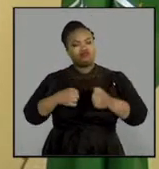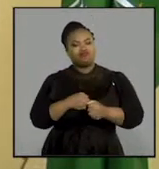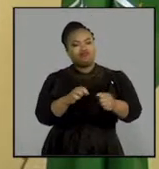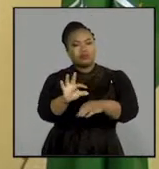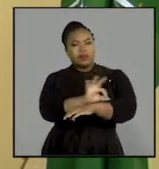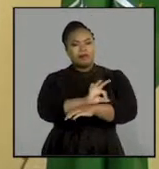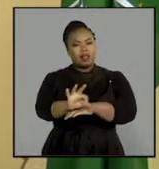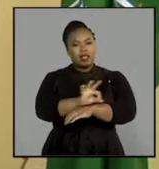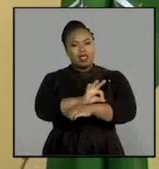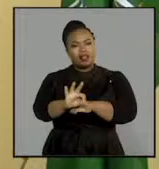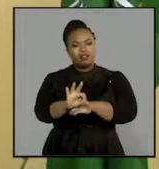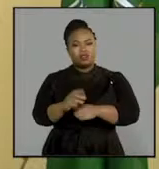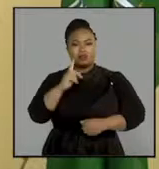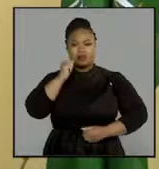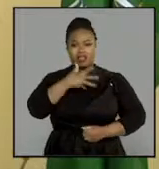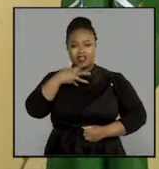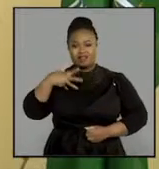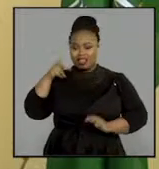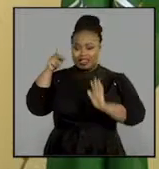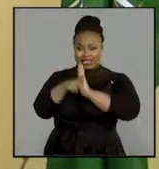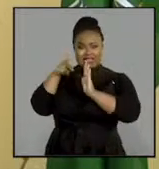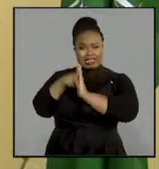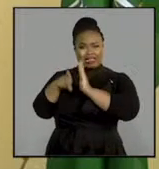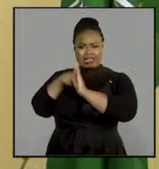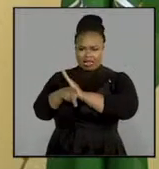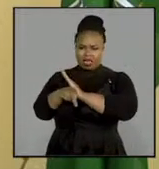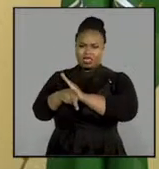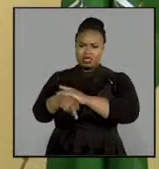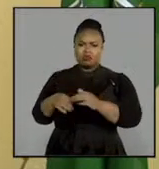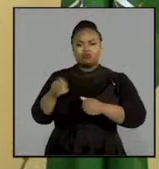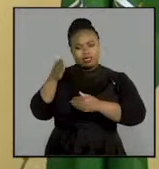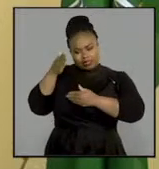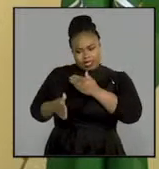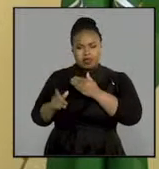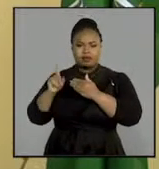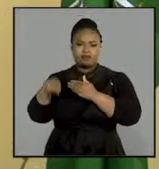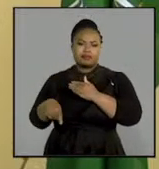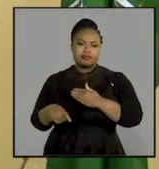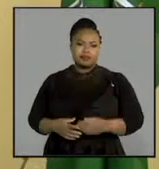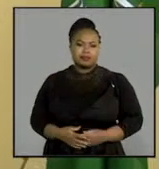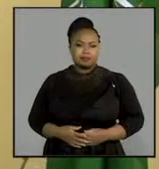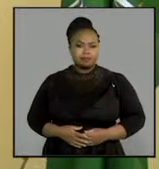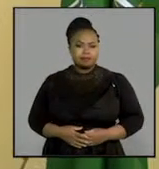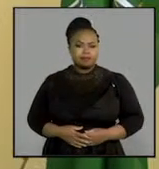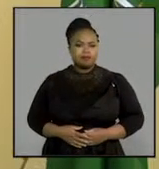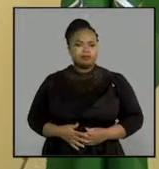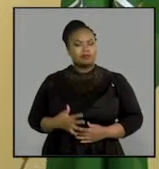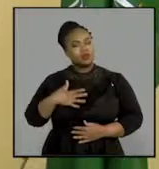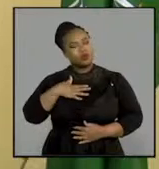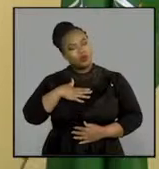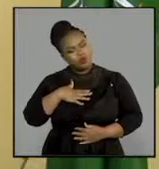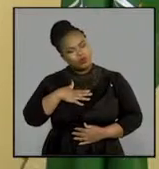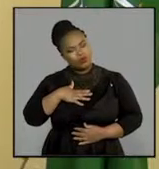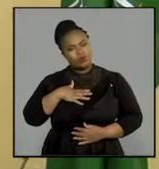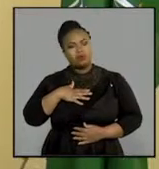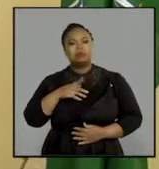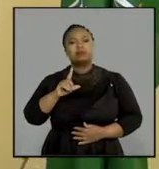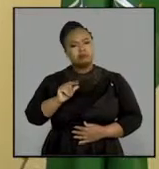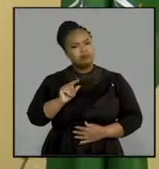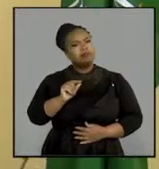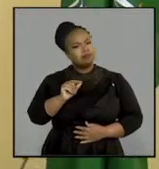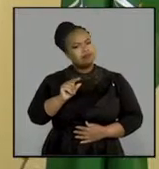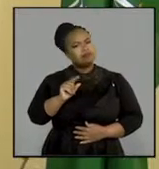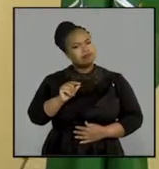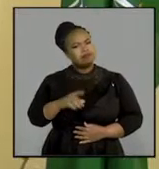Strategic Plan to end gender-based violence and femicide. It has been